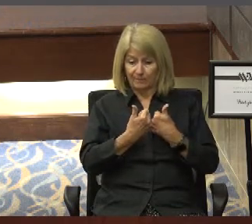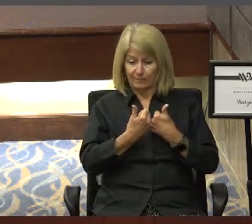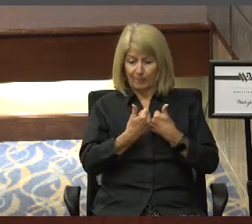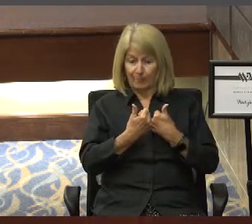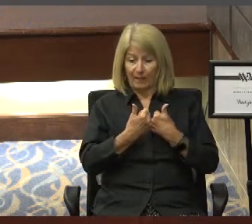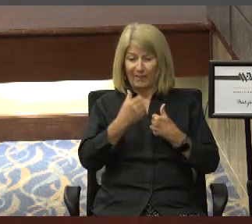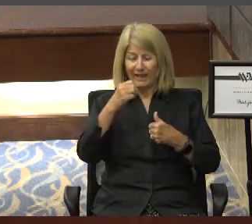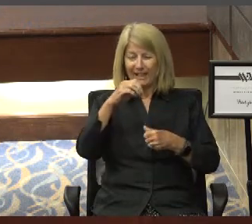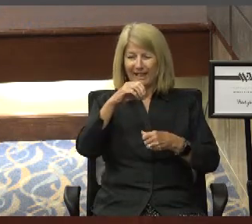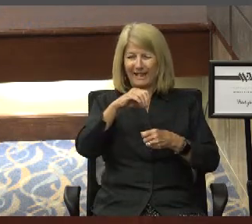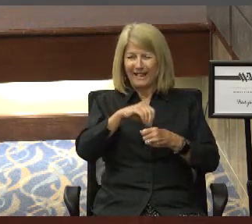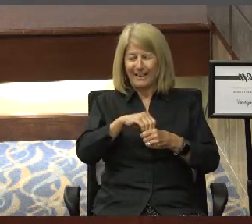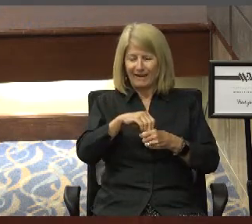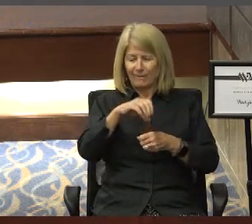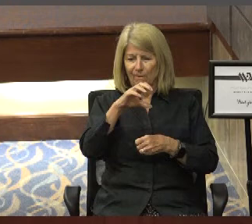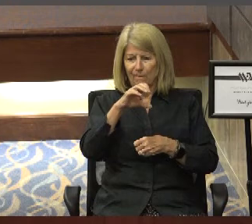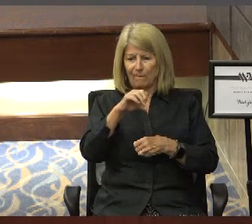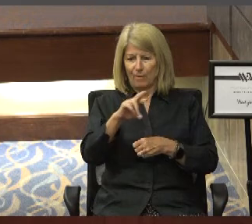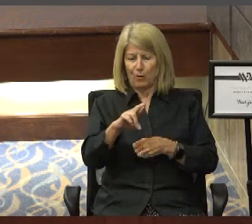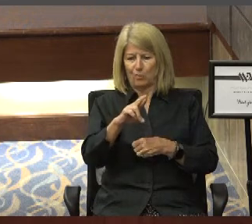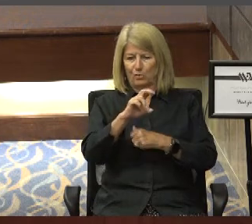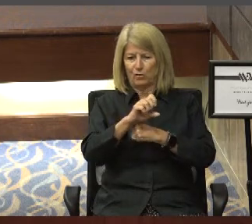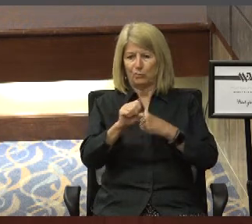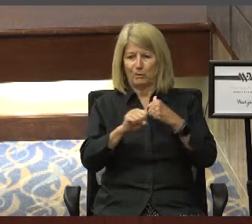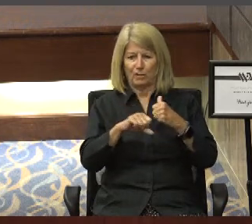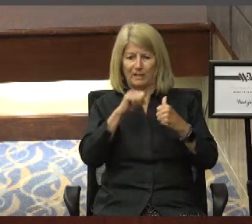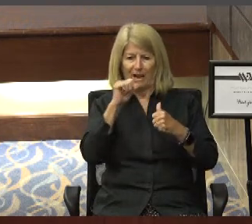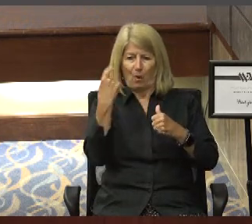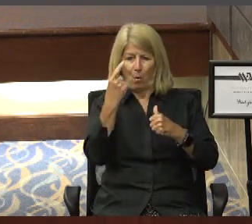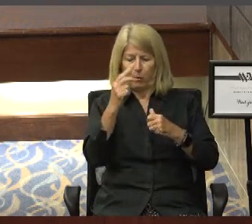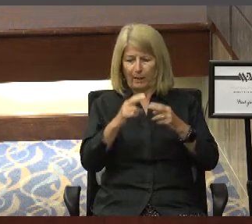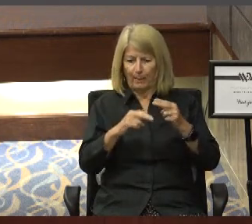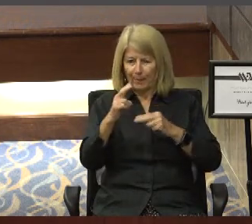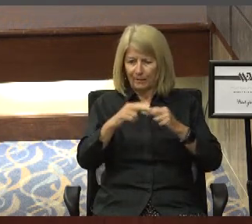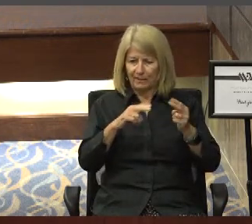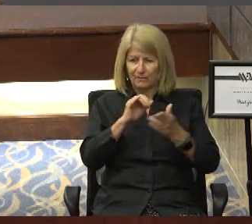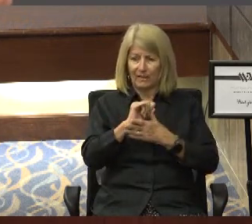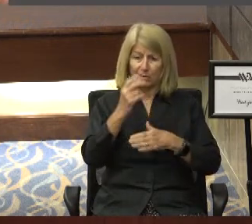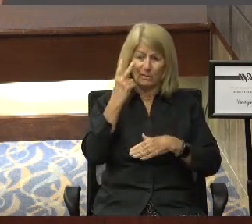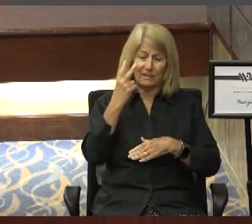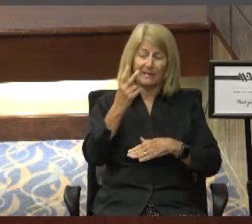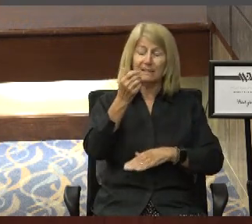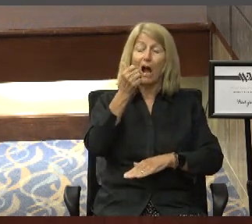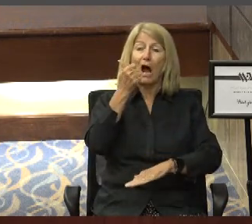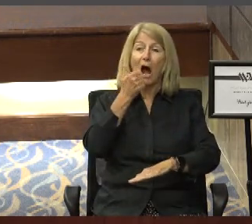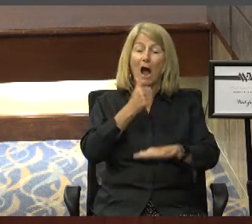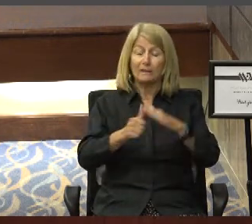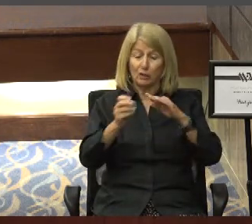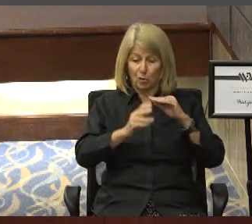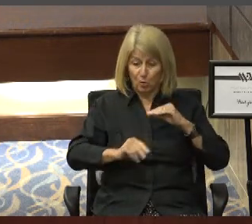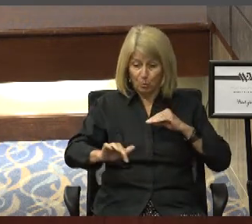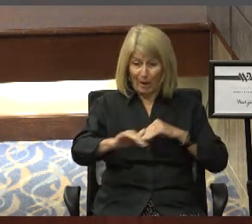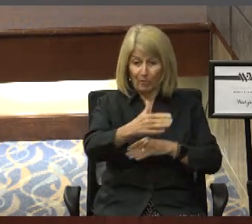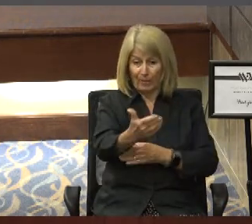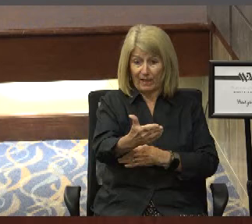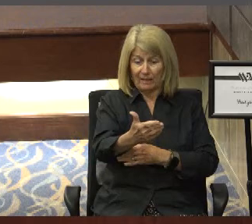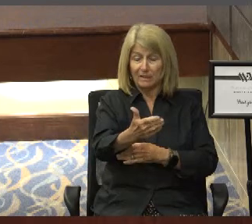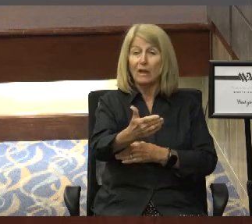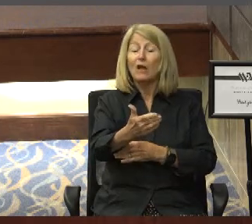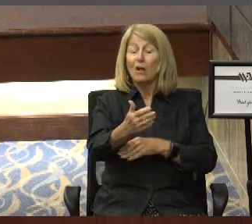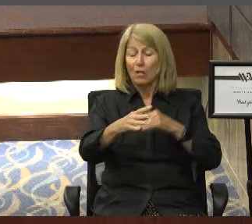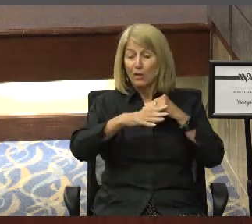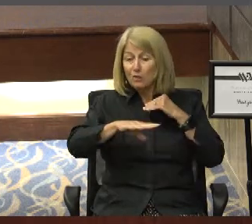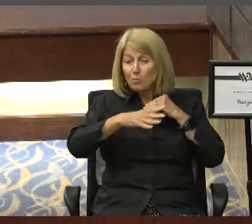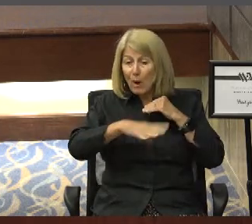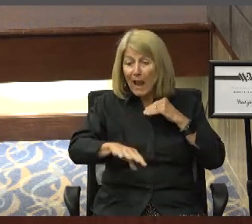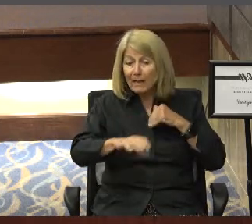infrastructure is not just these buildings that you see, but the pictures that you showed early on, the underground stuff that we're doing, all the drainage, all the